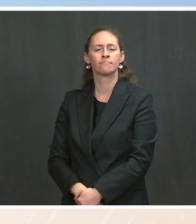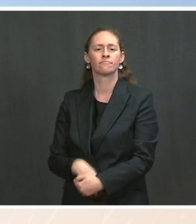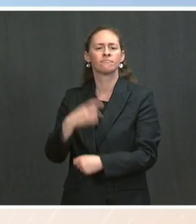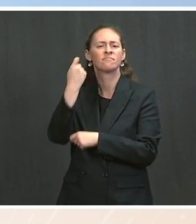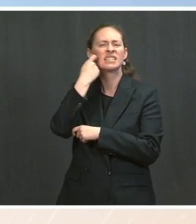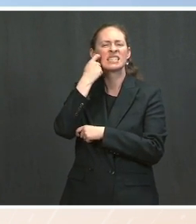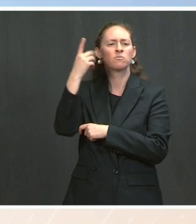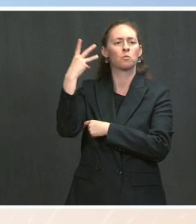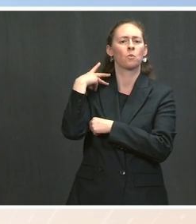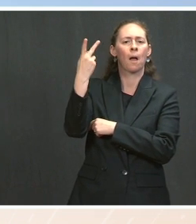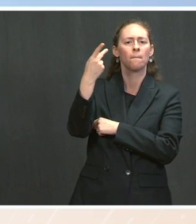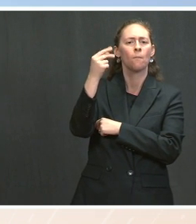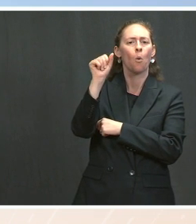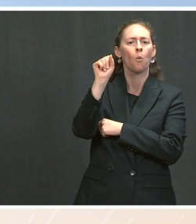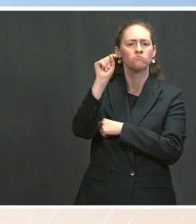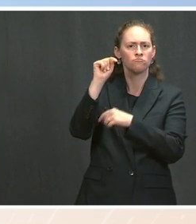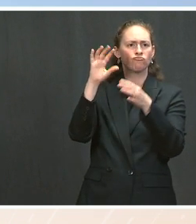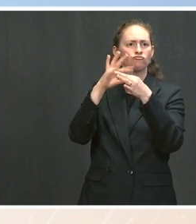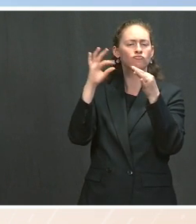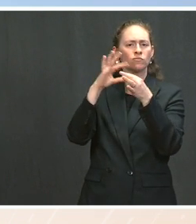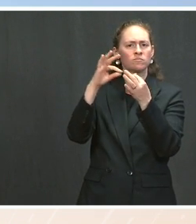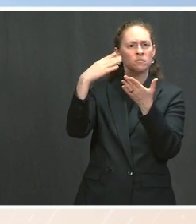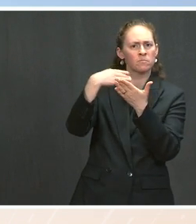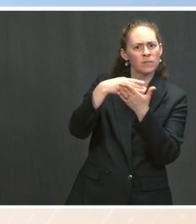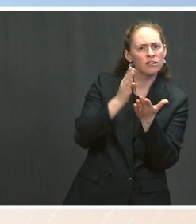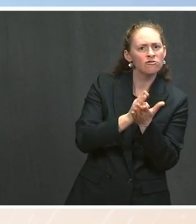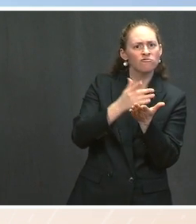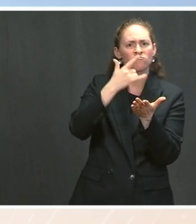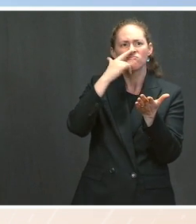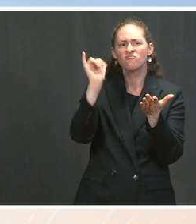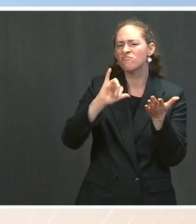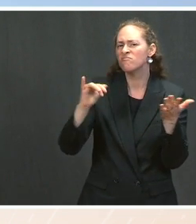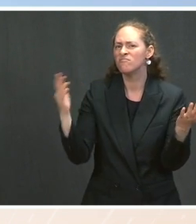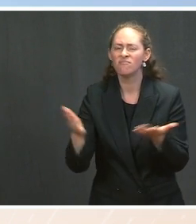the public option to create a government-run health insurance program and a pledge to